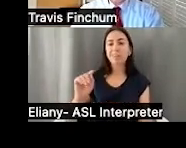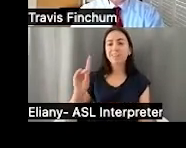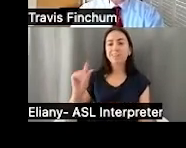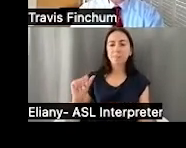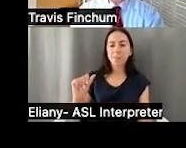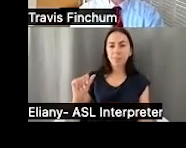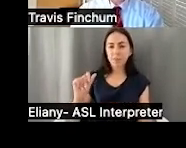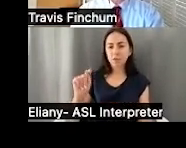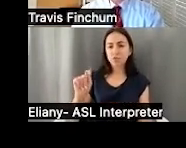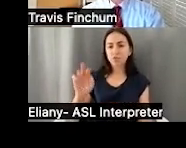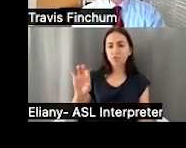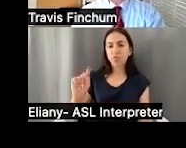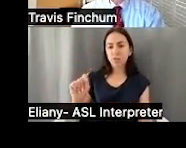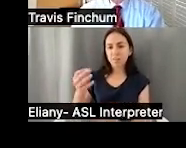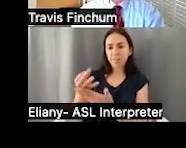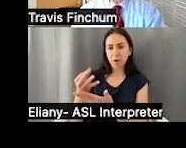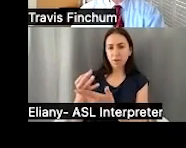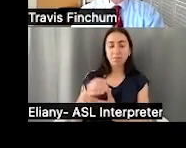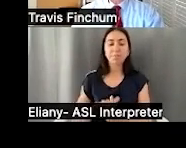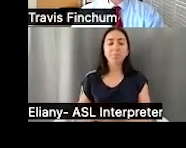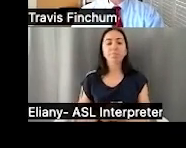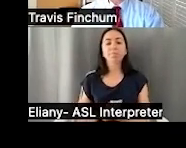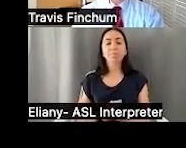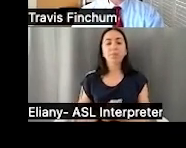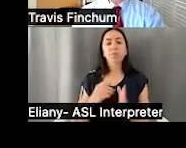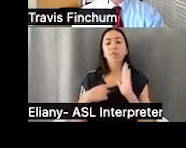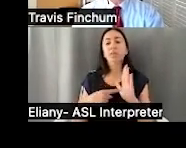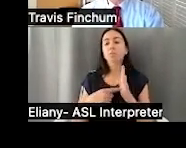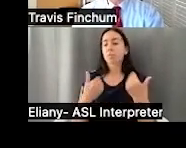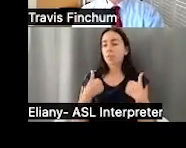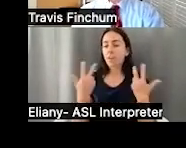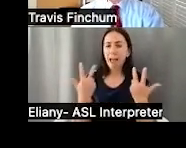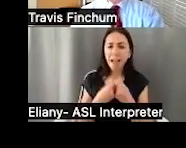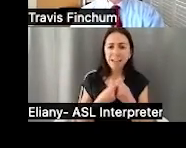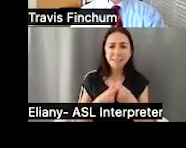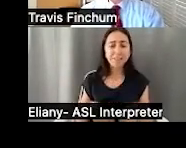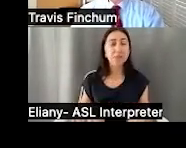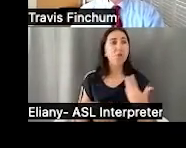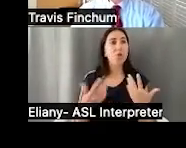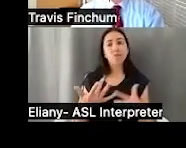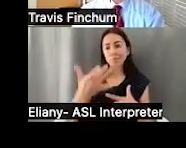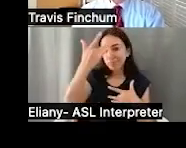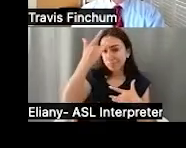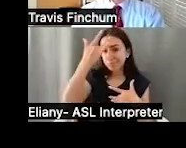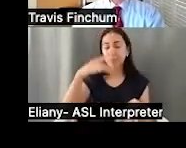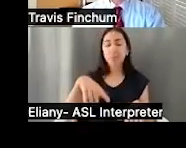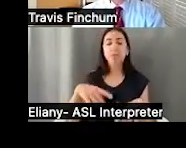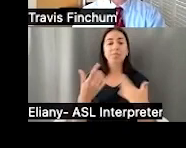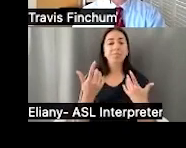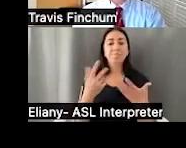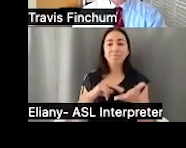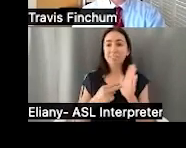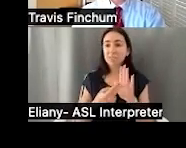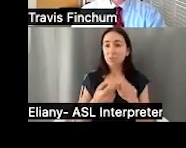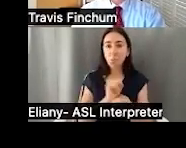in helpful is if we have an accident or something, a medical condition that prevents us from being